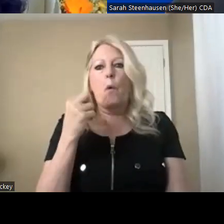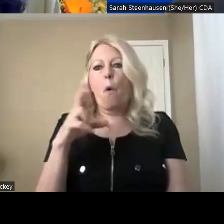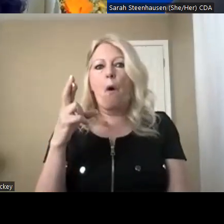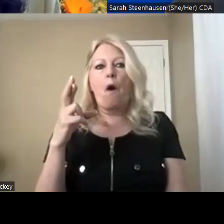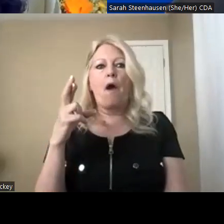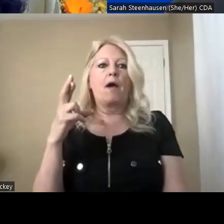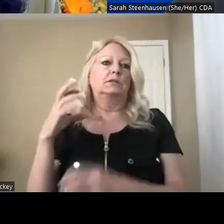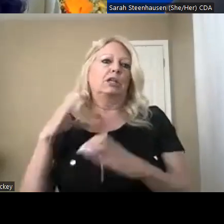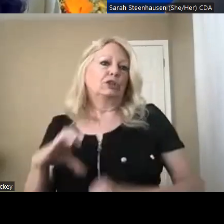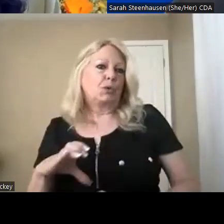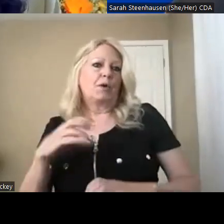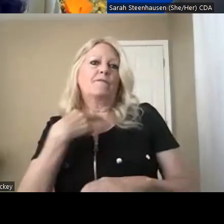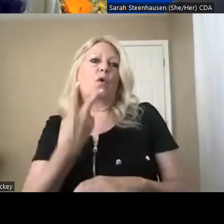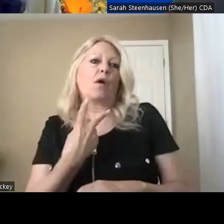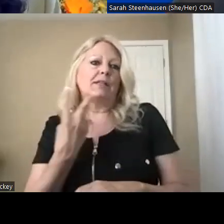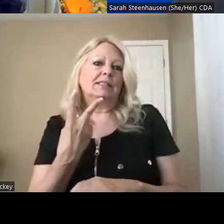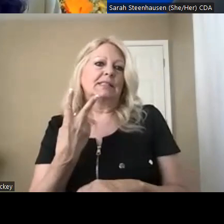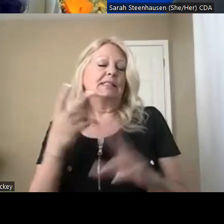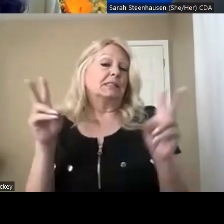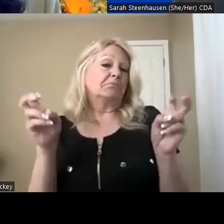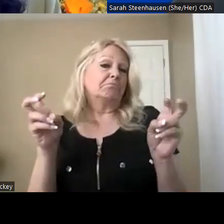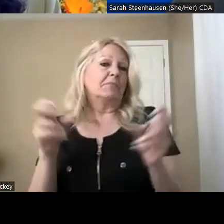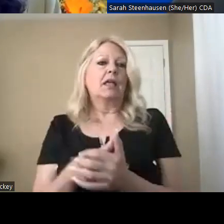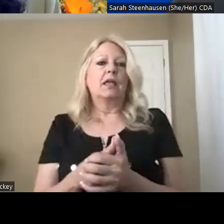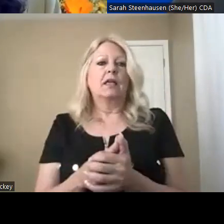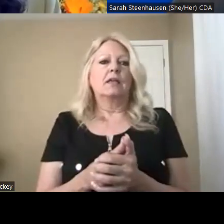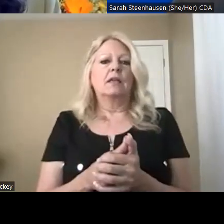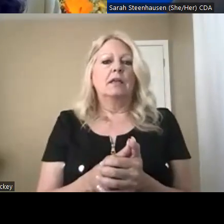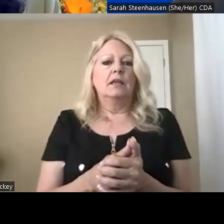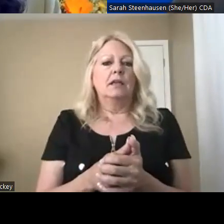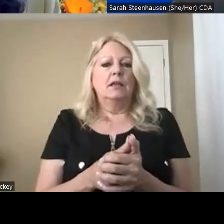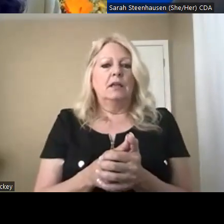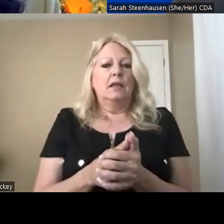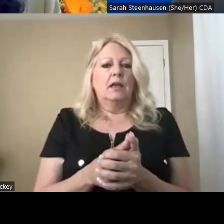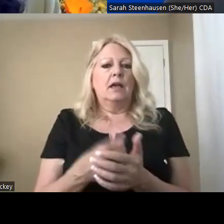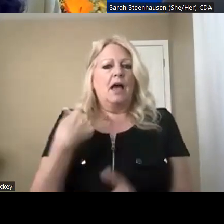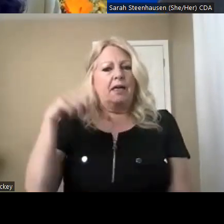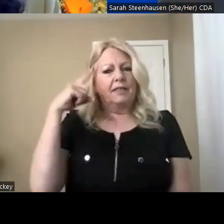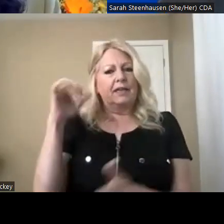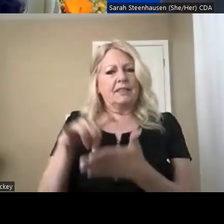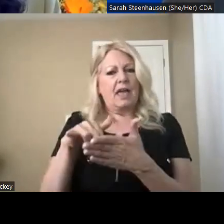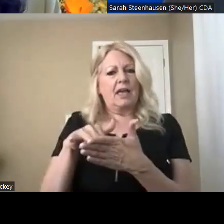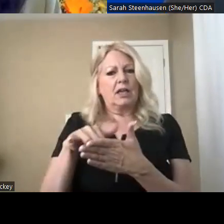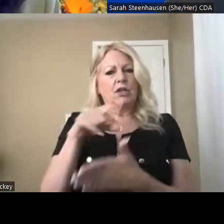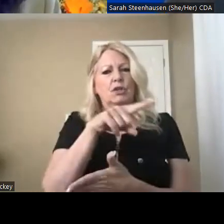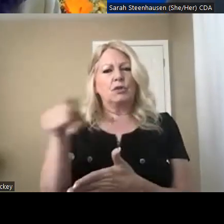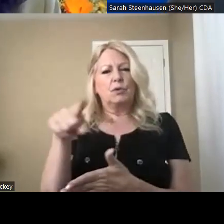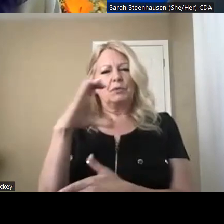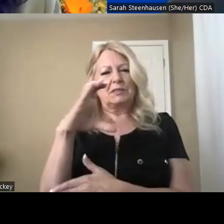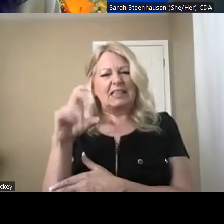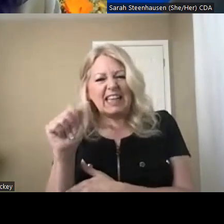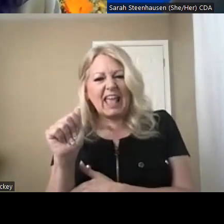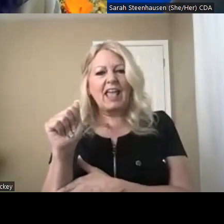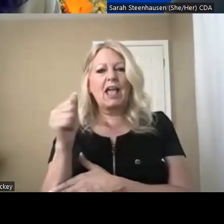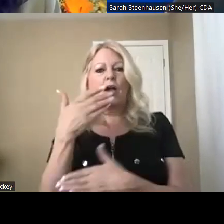voice, in the sense that I think this state and CDA, you guys are actually pretty good at